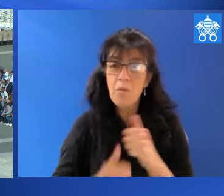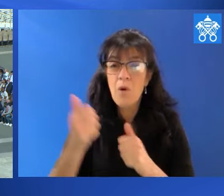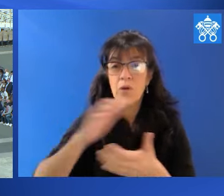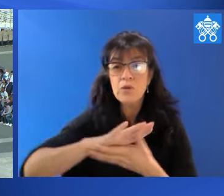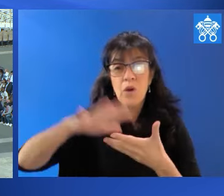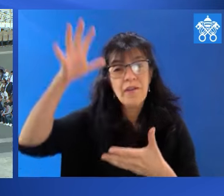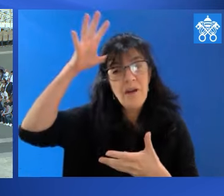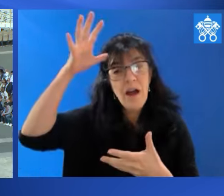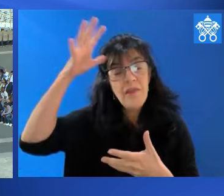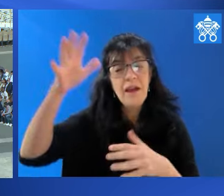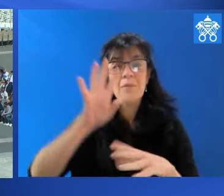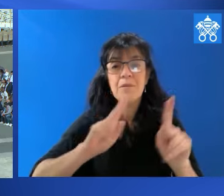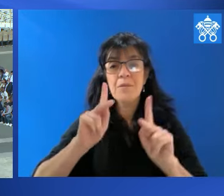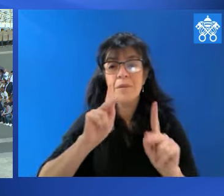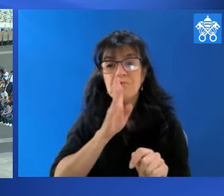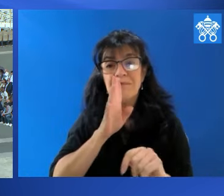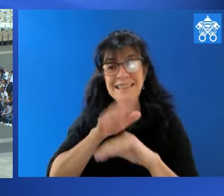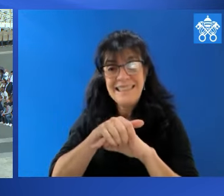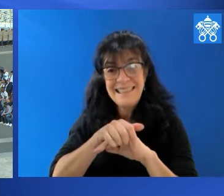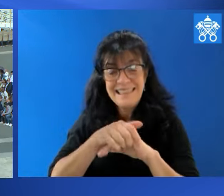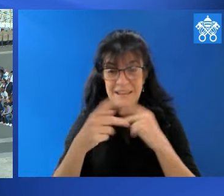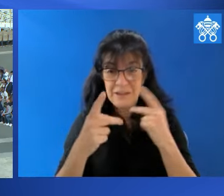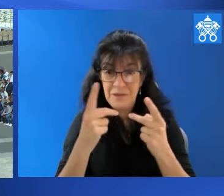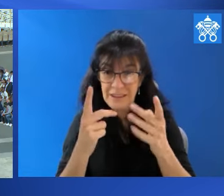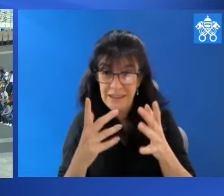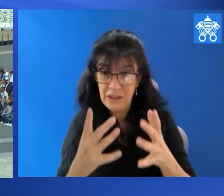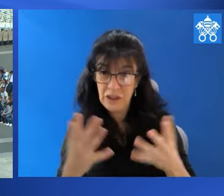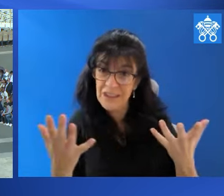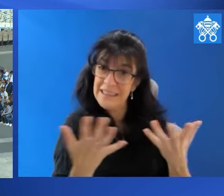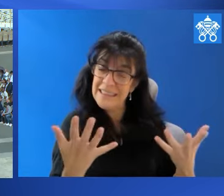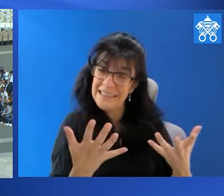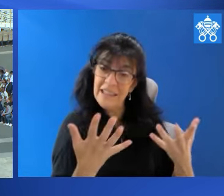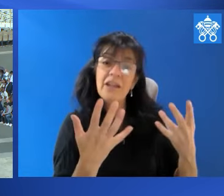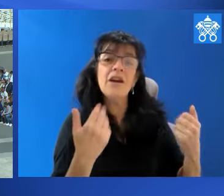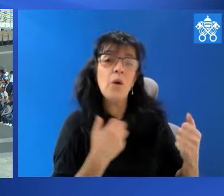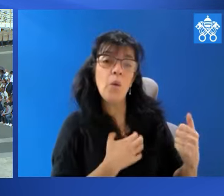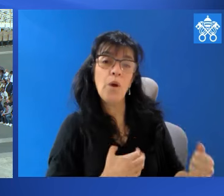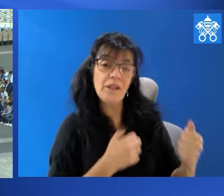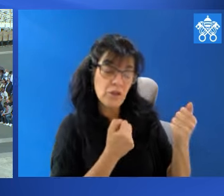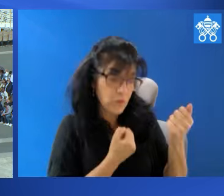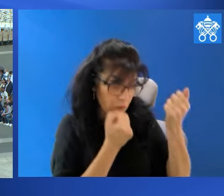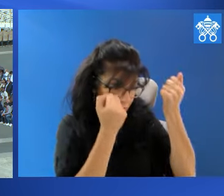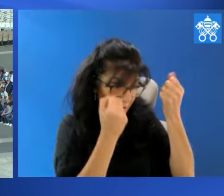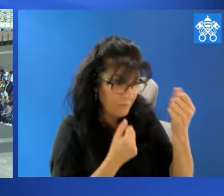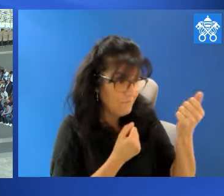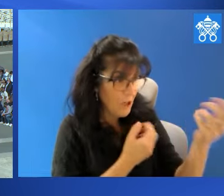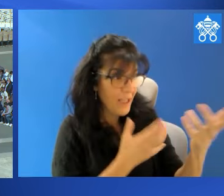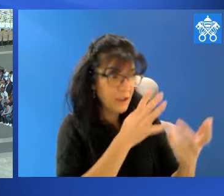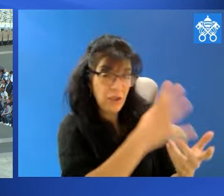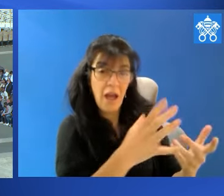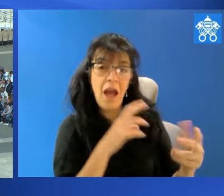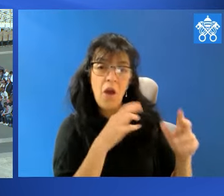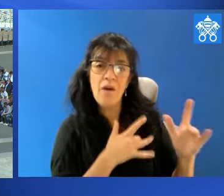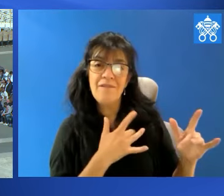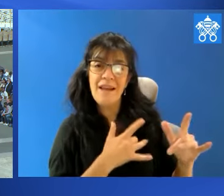Most Holy Father, the English-speaking pilgrims and visitors wish to express to you their sentiments of deep respect